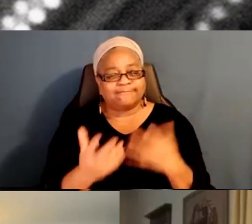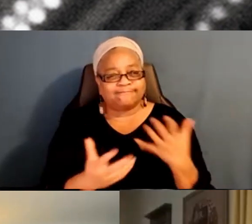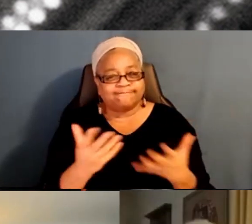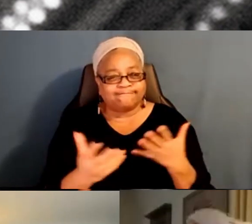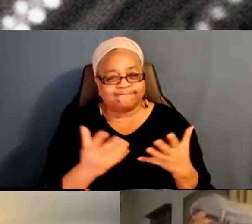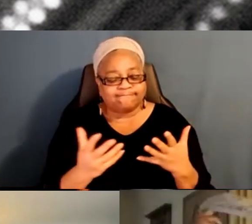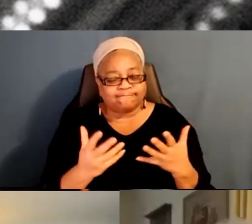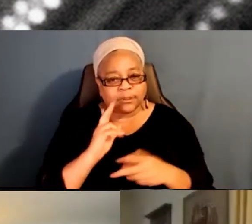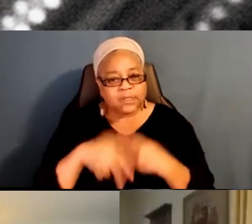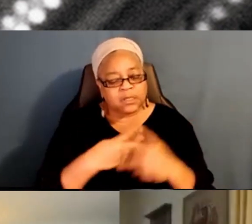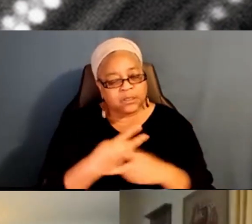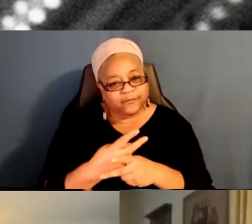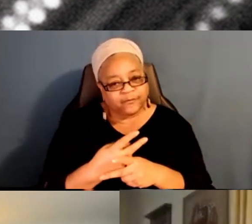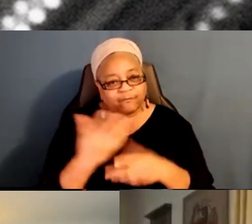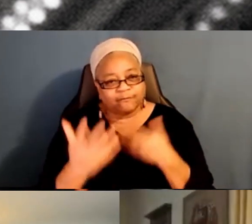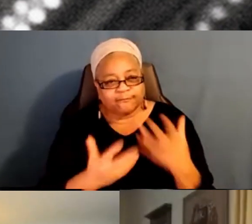the kind of